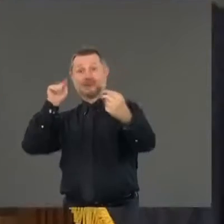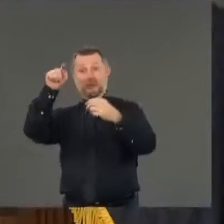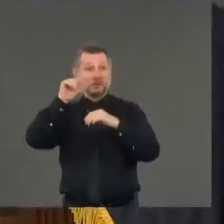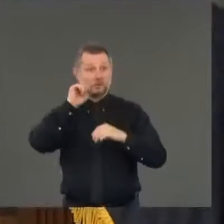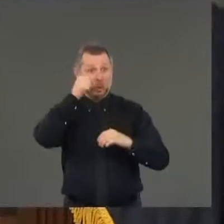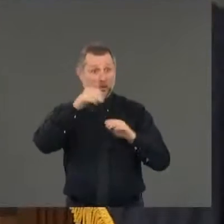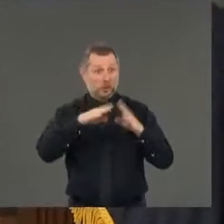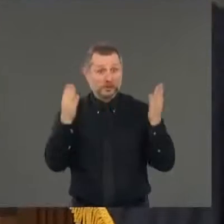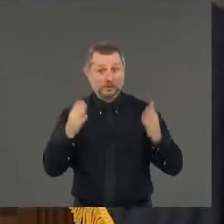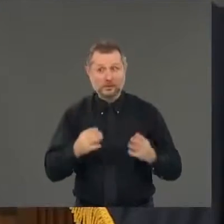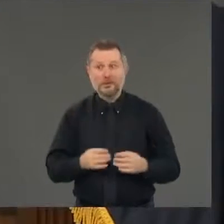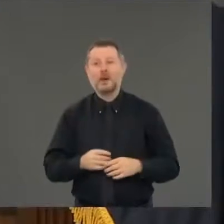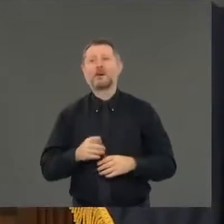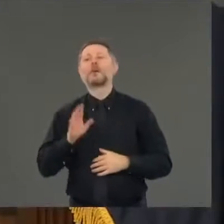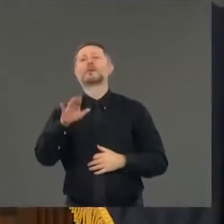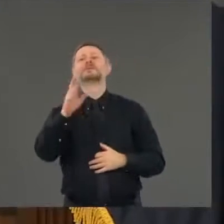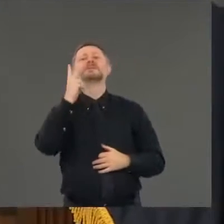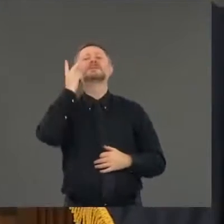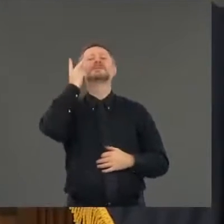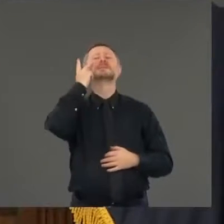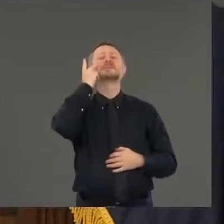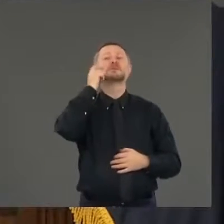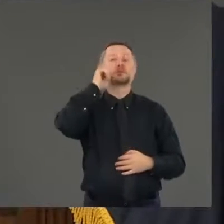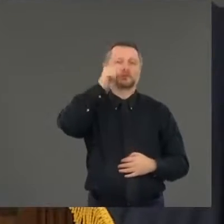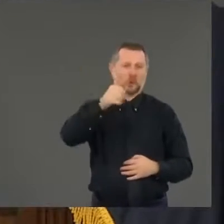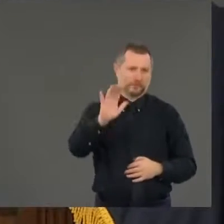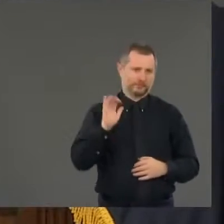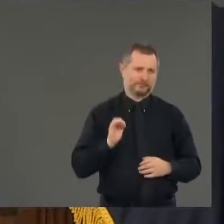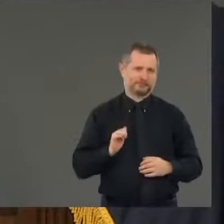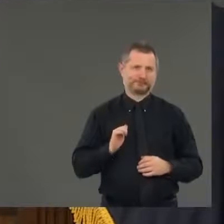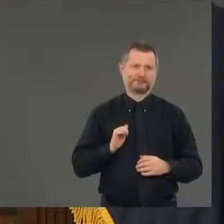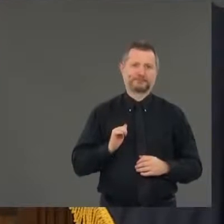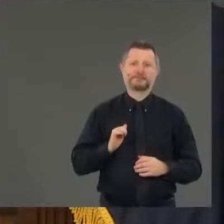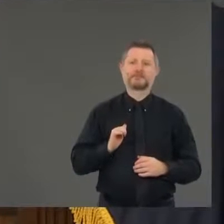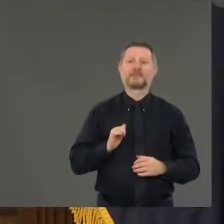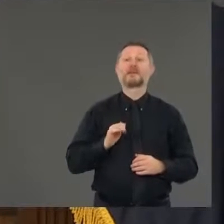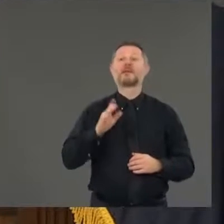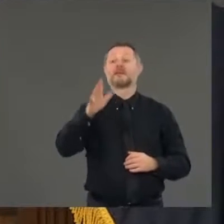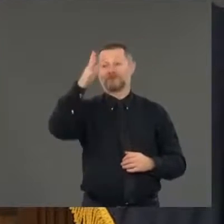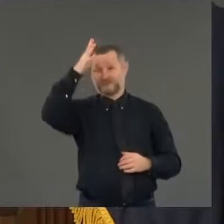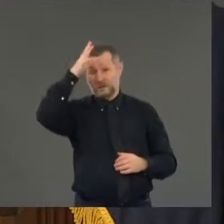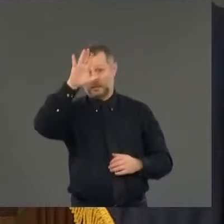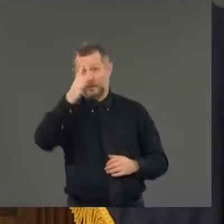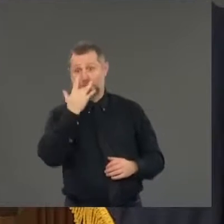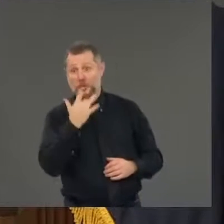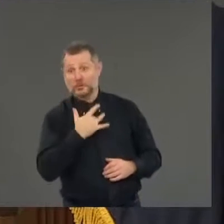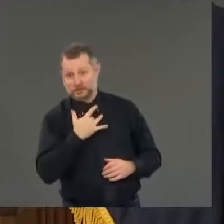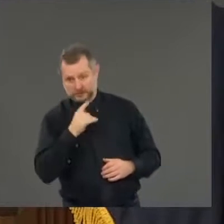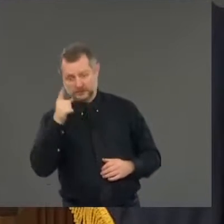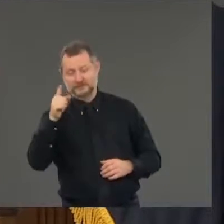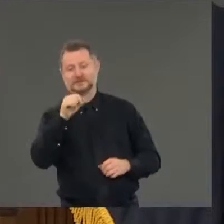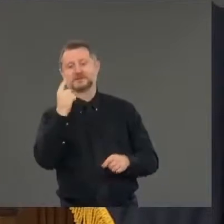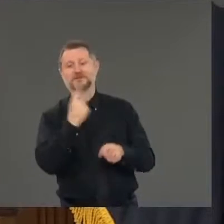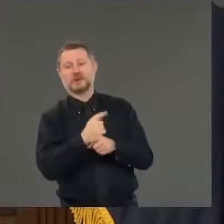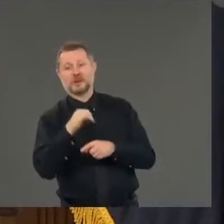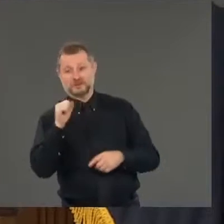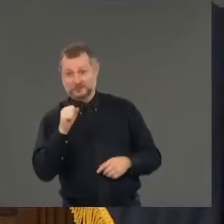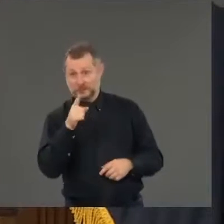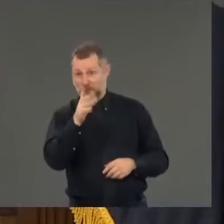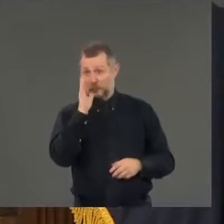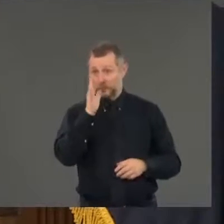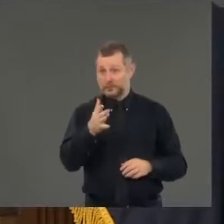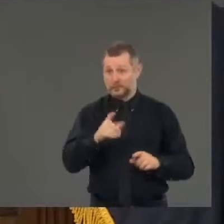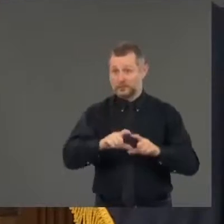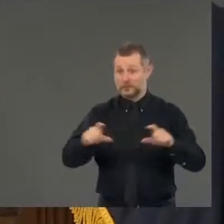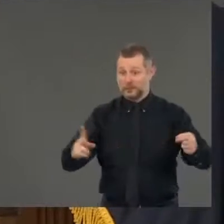We'll have to see tomorrow. I believe it's your father's birthday tomorrow. It is. Is there a ribbon cutting tomorrow on the bike path? I have to